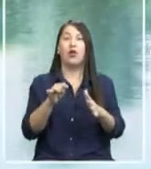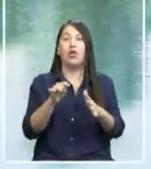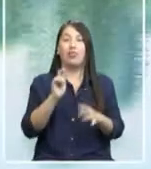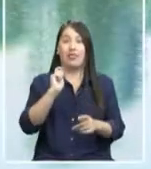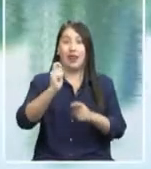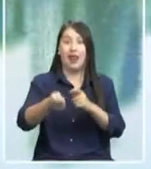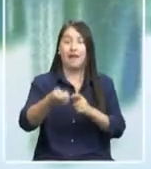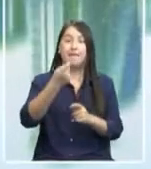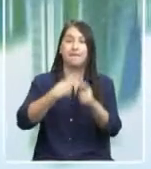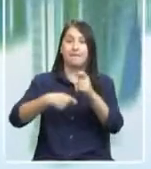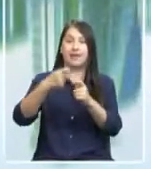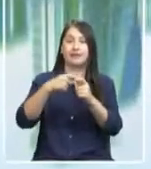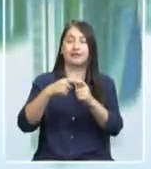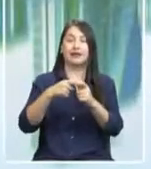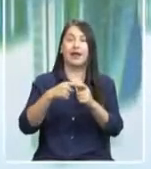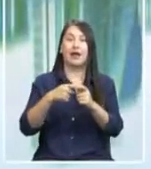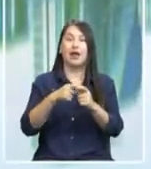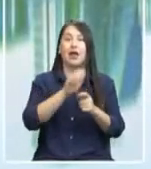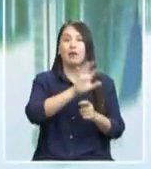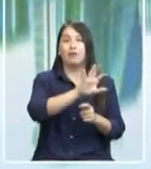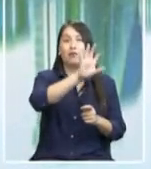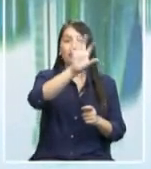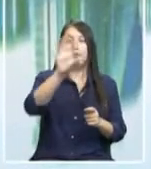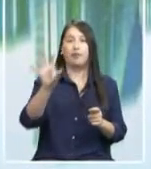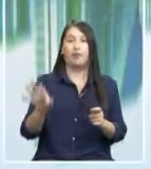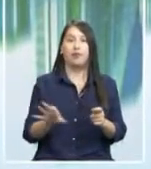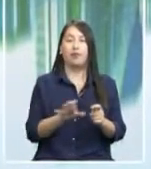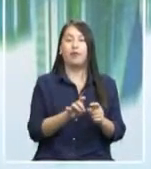subtropical areas, for example, in Chile,